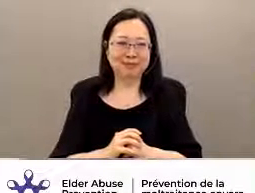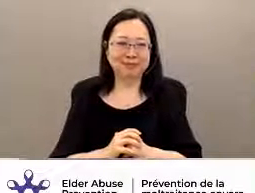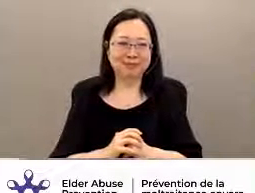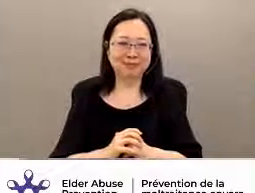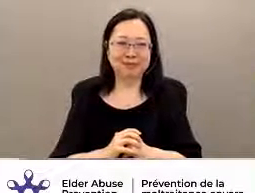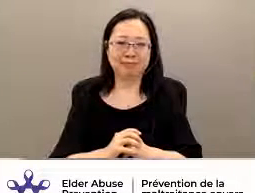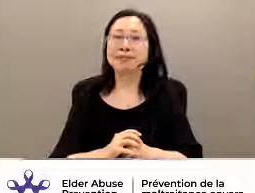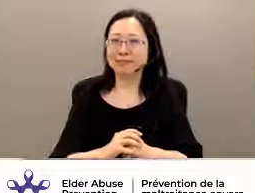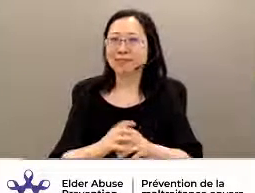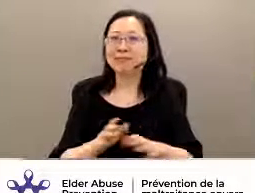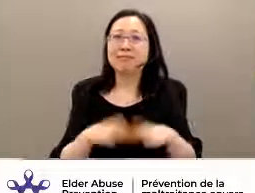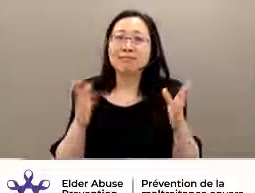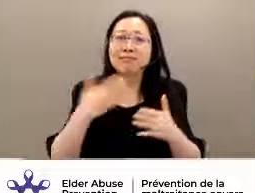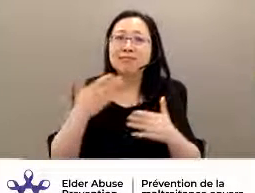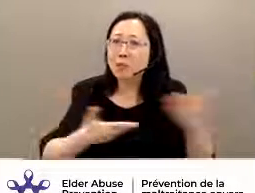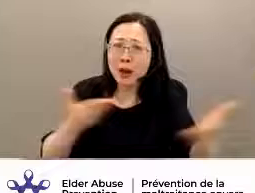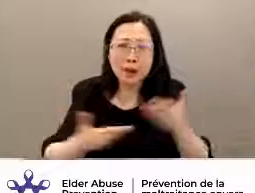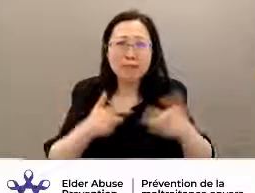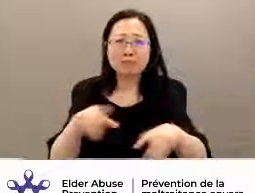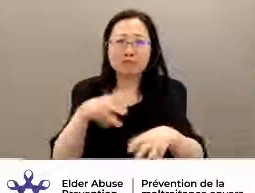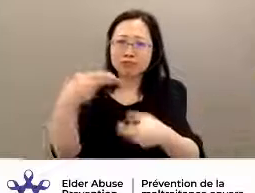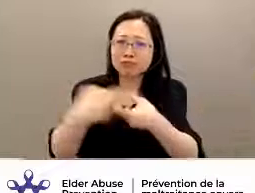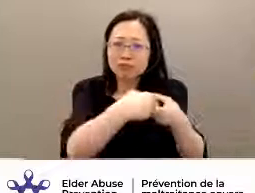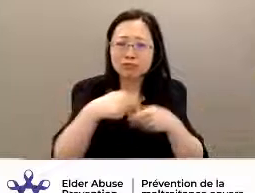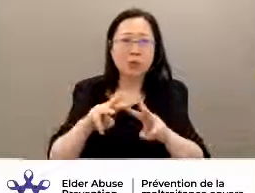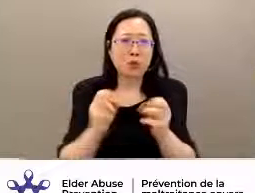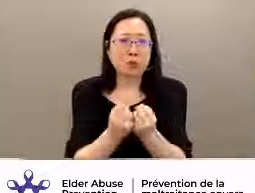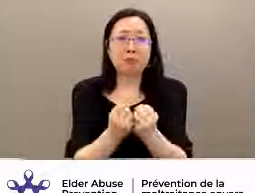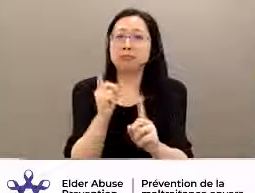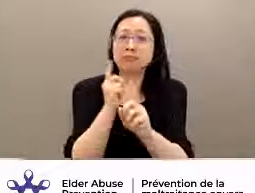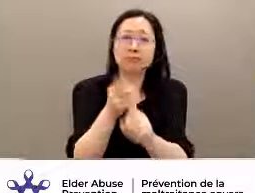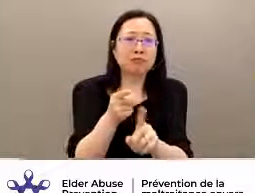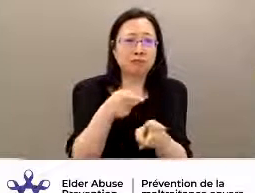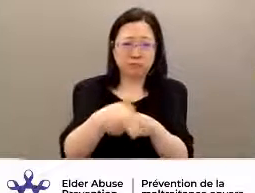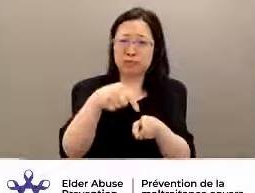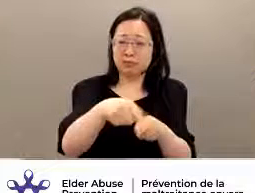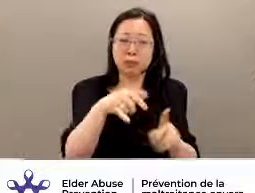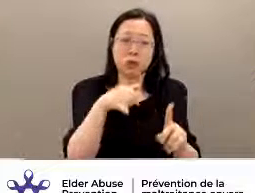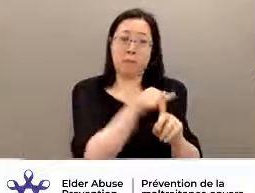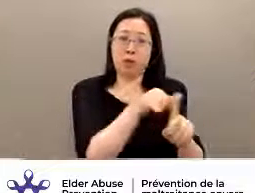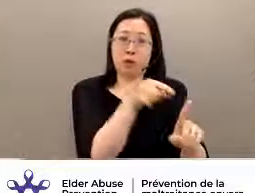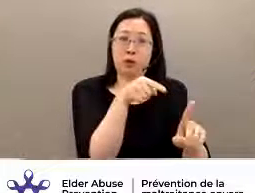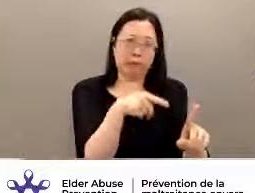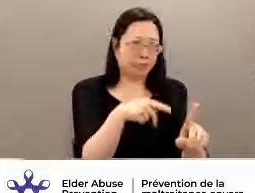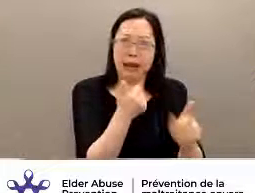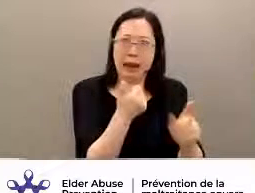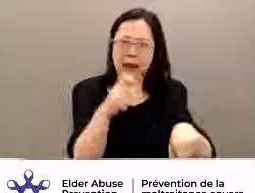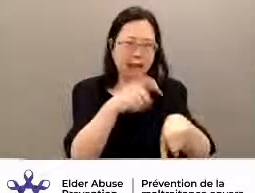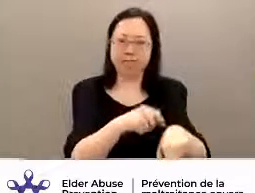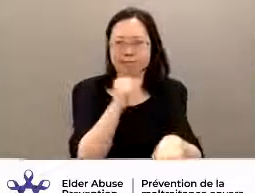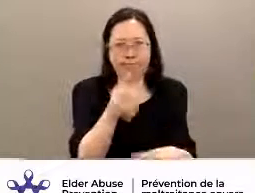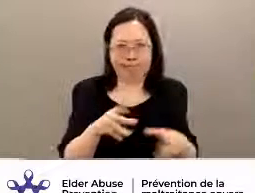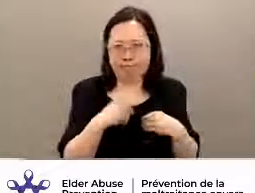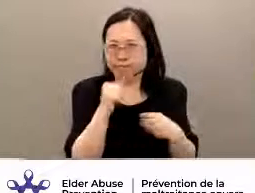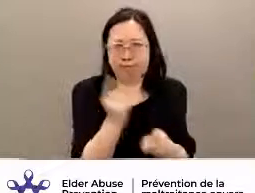So welcome everyone to our webinar today on bullying at any age is not okay, practical steps and a tool guide to reduce